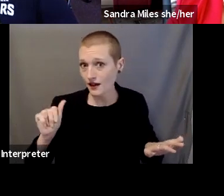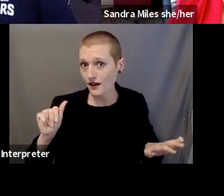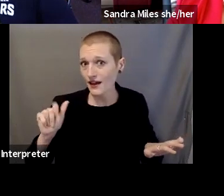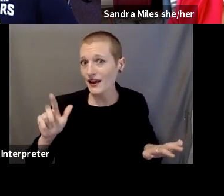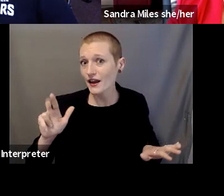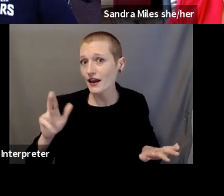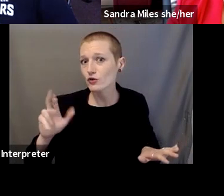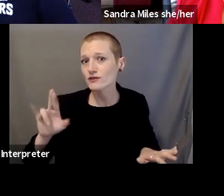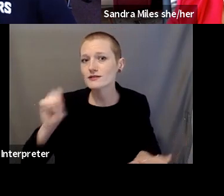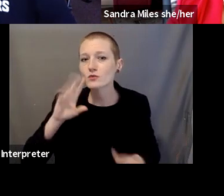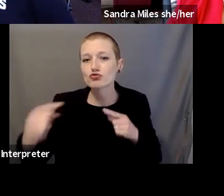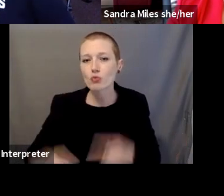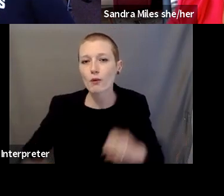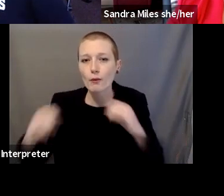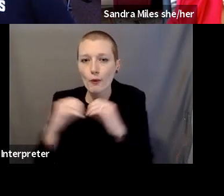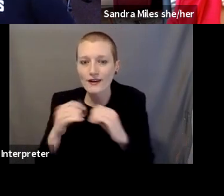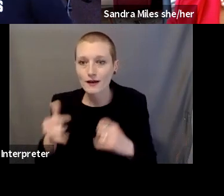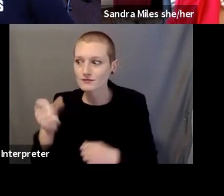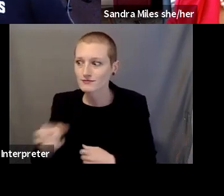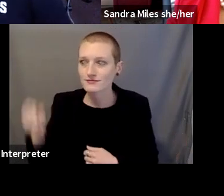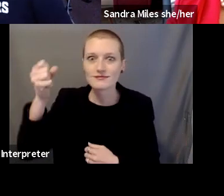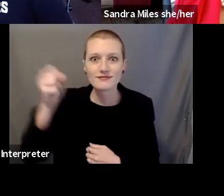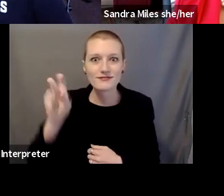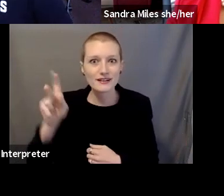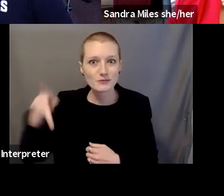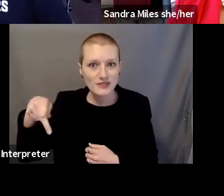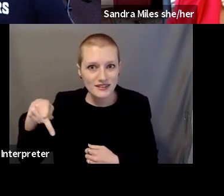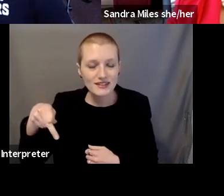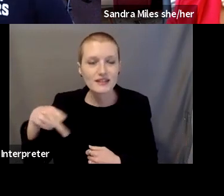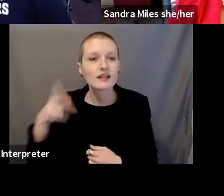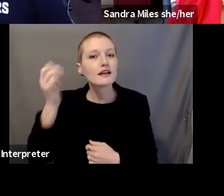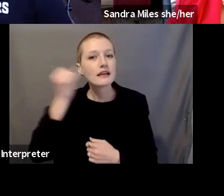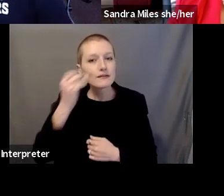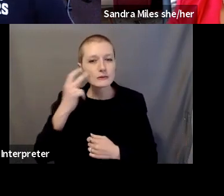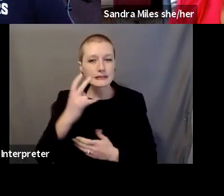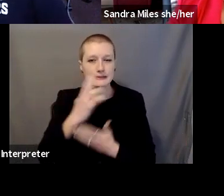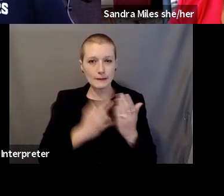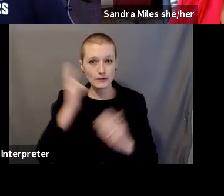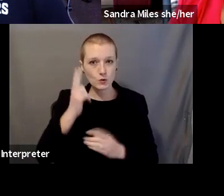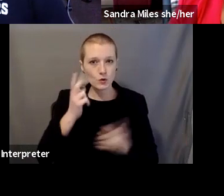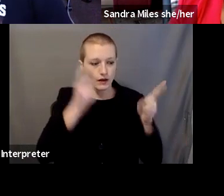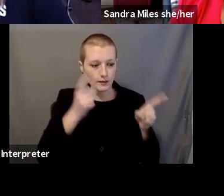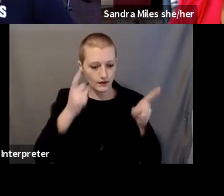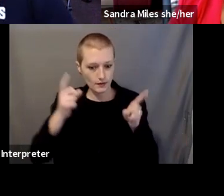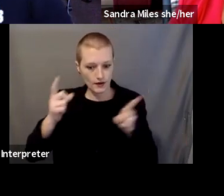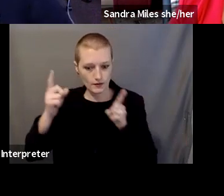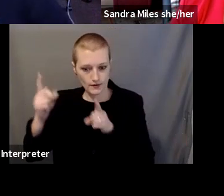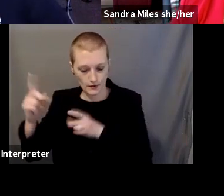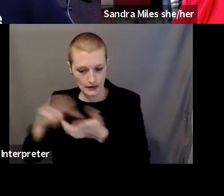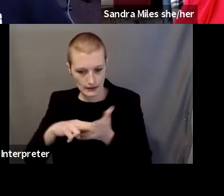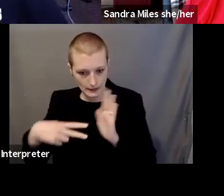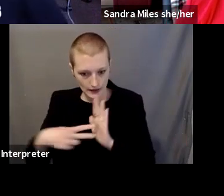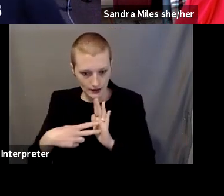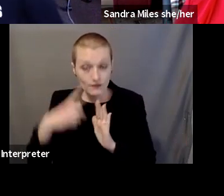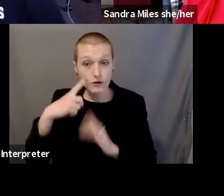So when you look at some of those moments and what they mean, at least for me, and I look